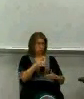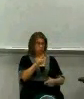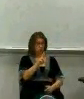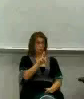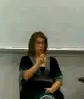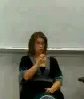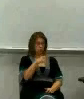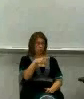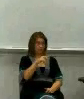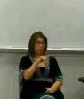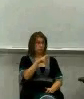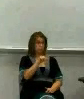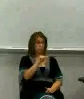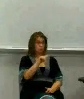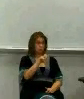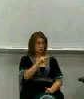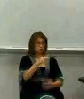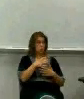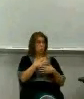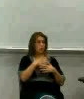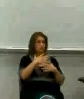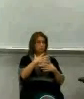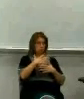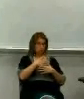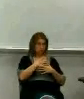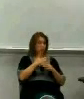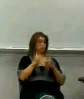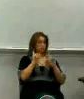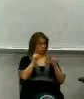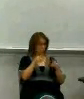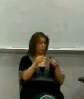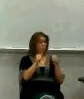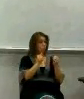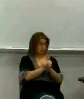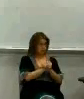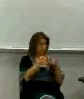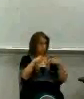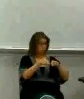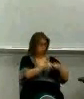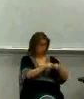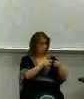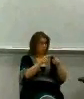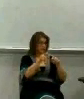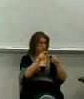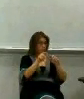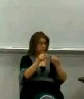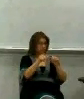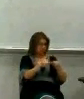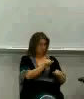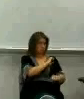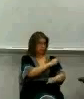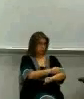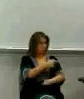Respiration. Respiration, right? It's going with potential energy, and it's called respiration.